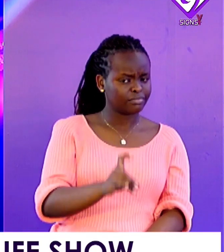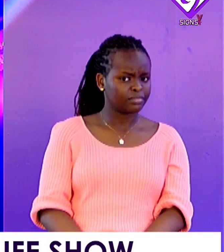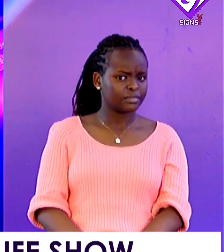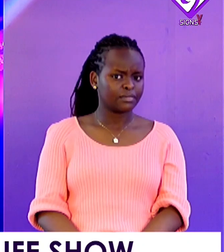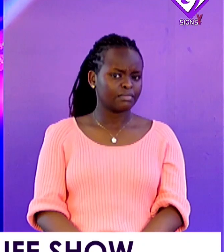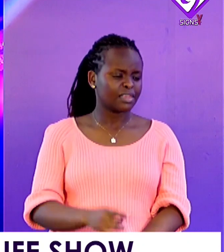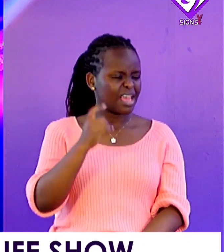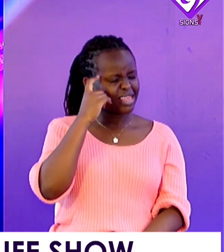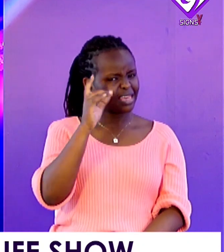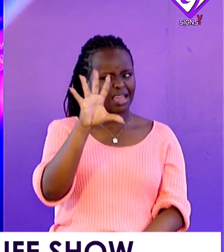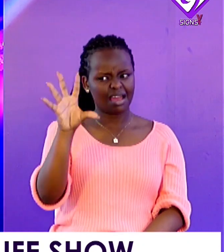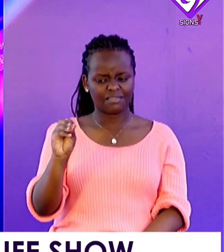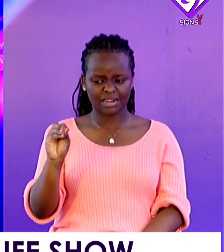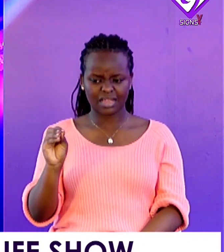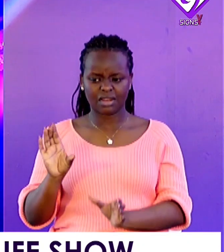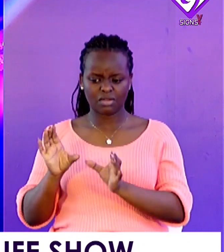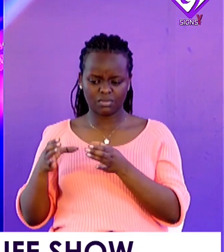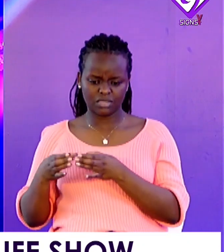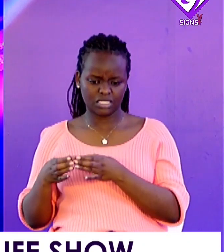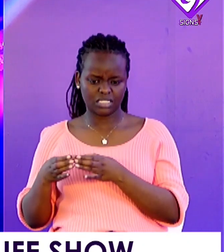I think African communities